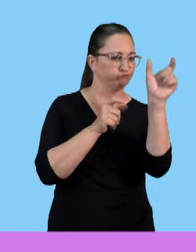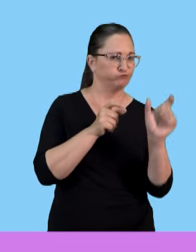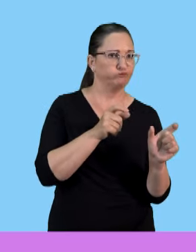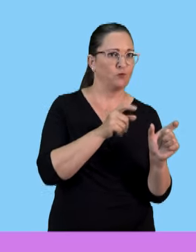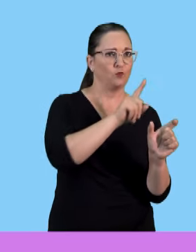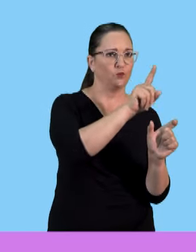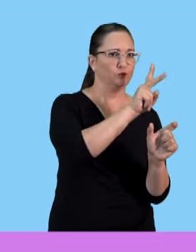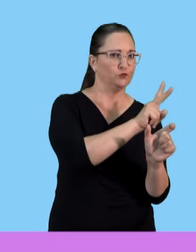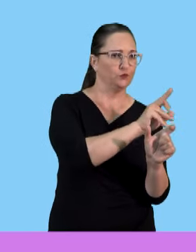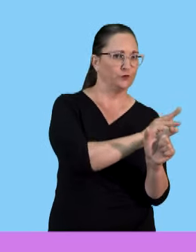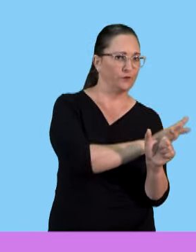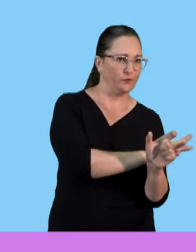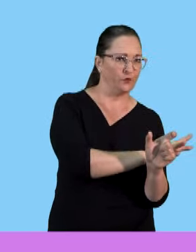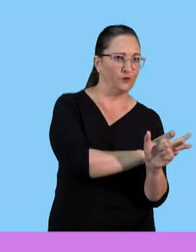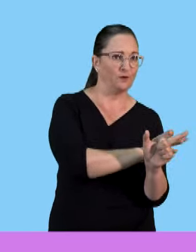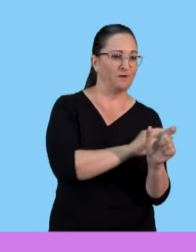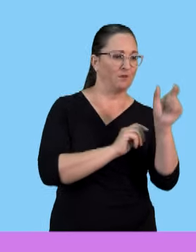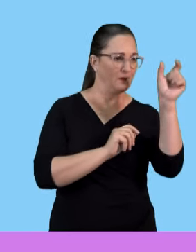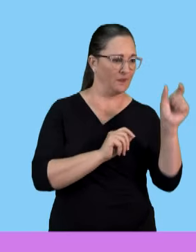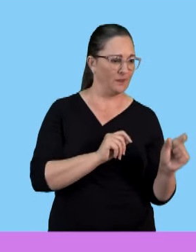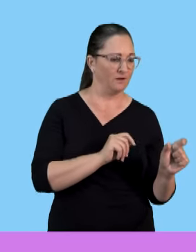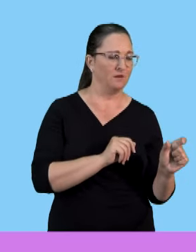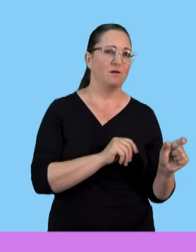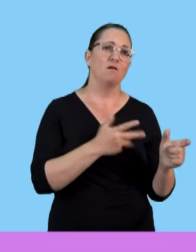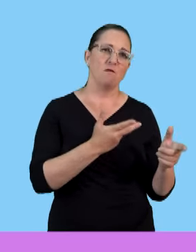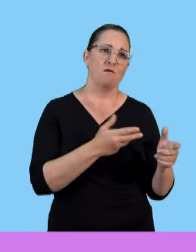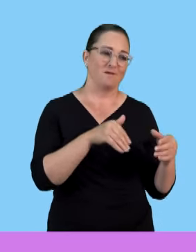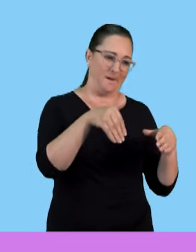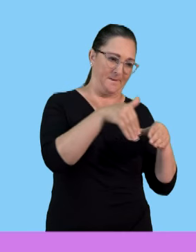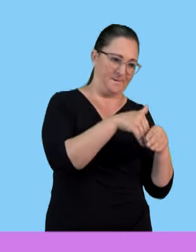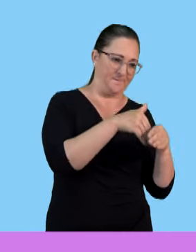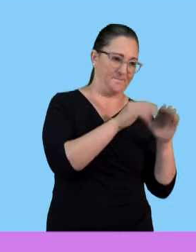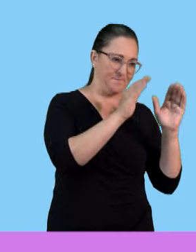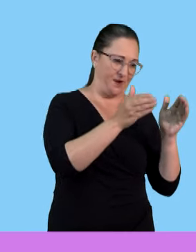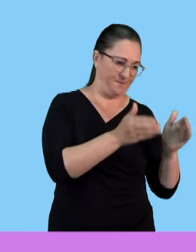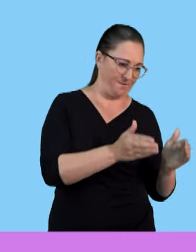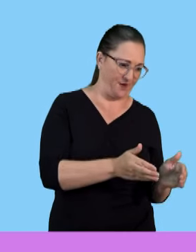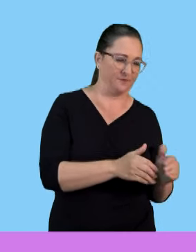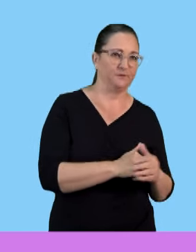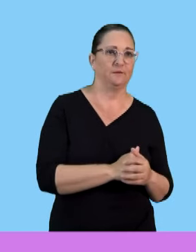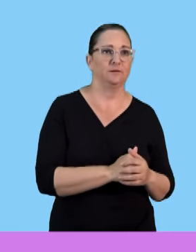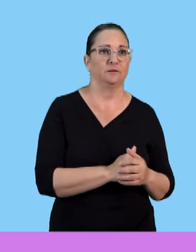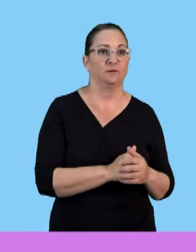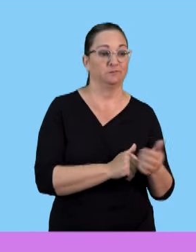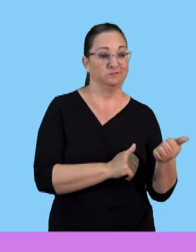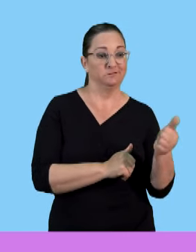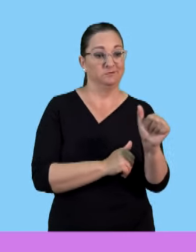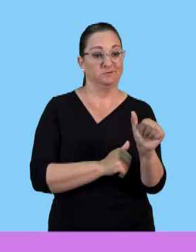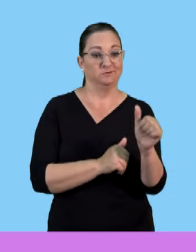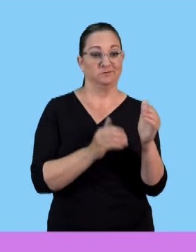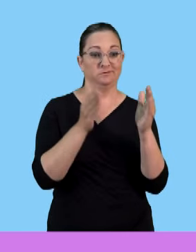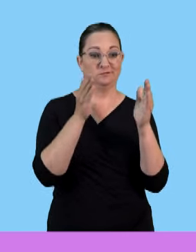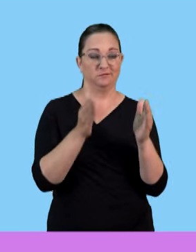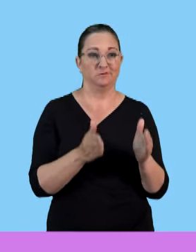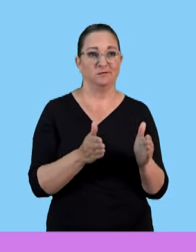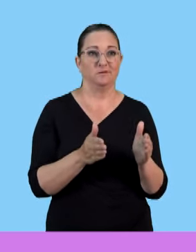are given 1, 2, 3, and 4. We call that block a category or a bracket. So now the second one, it's whereby